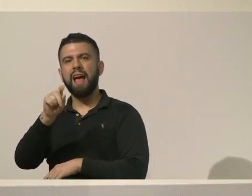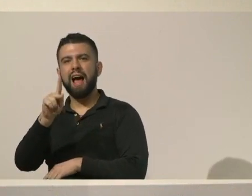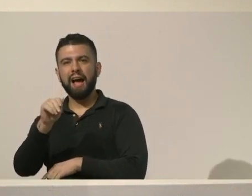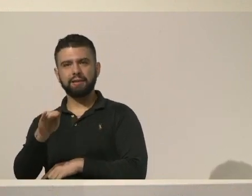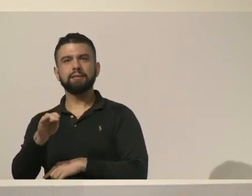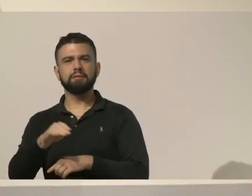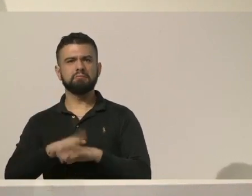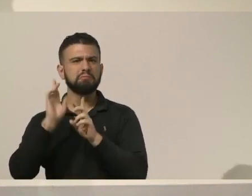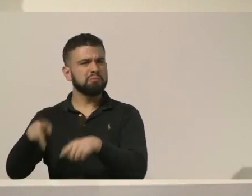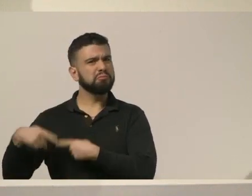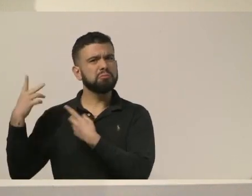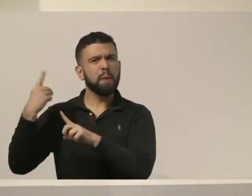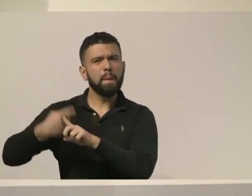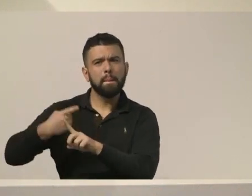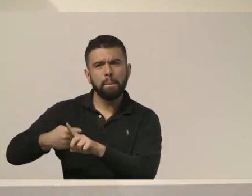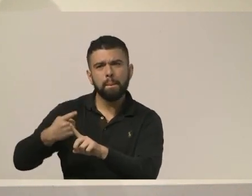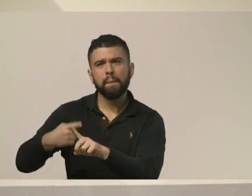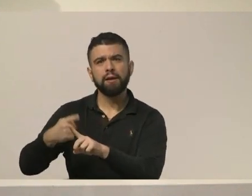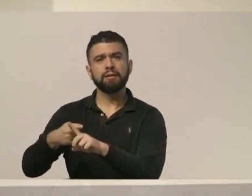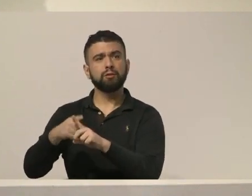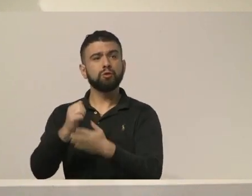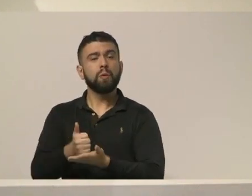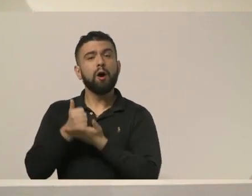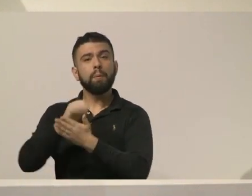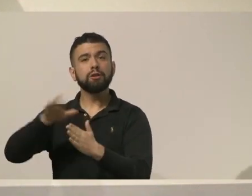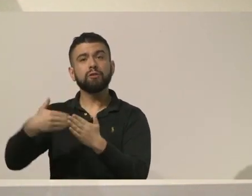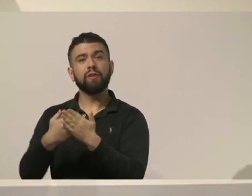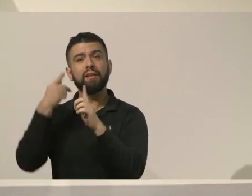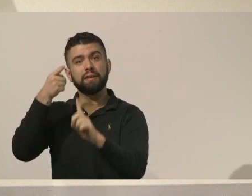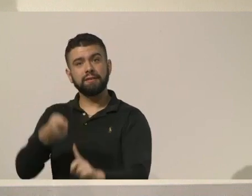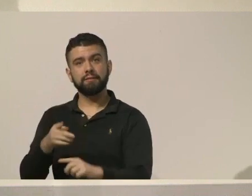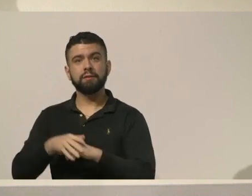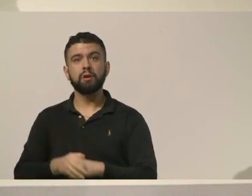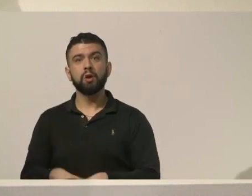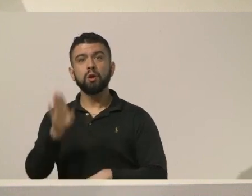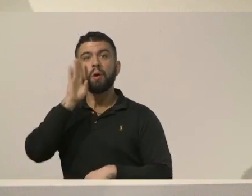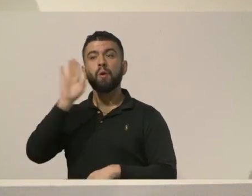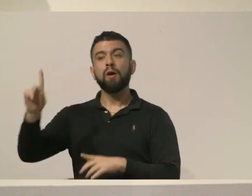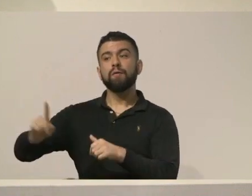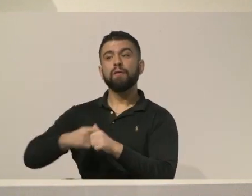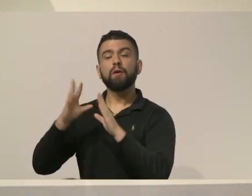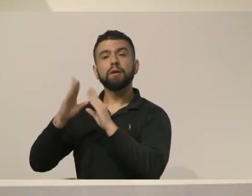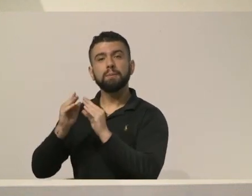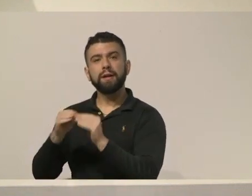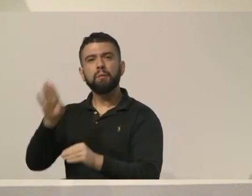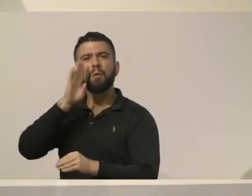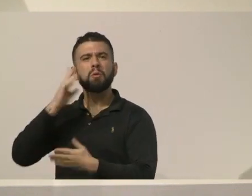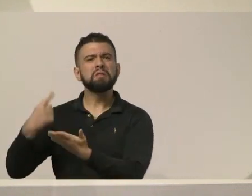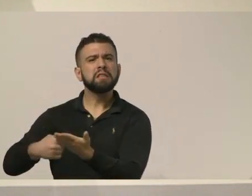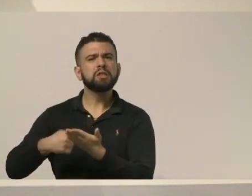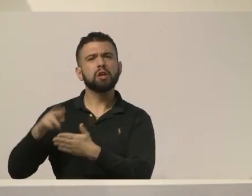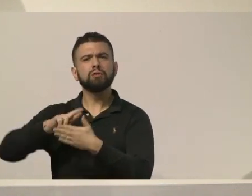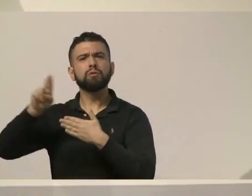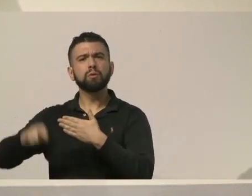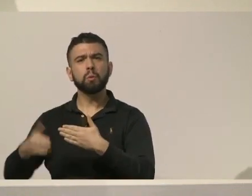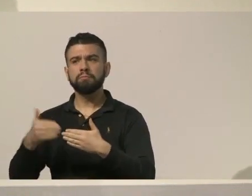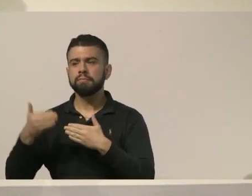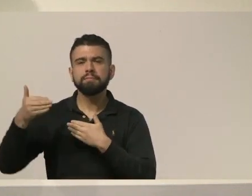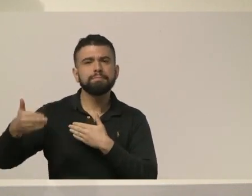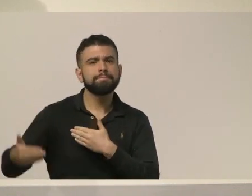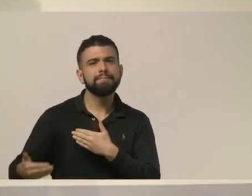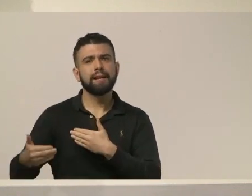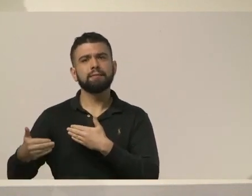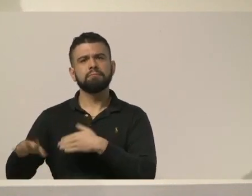dedicating the fall instructional staff meeting on November 1st to discussing coach results and next steps.